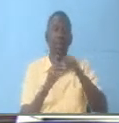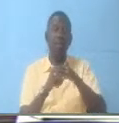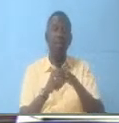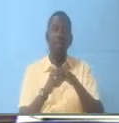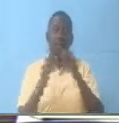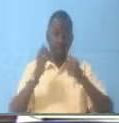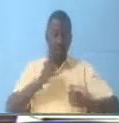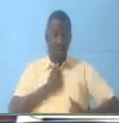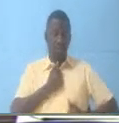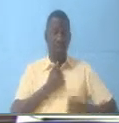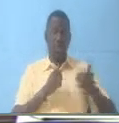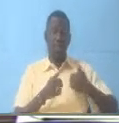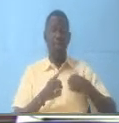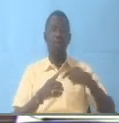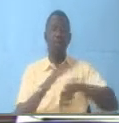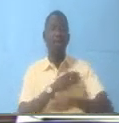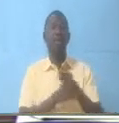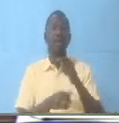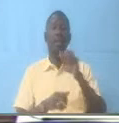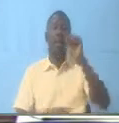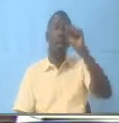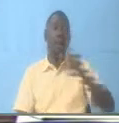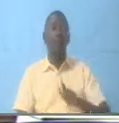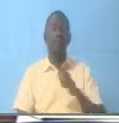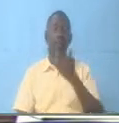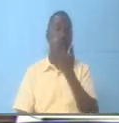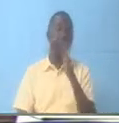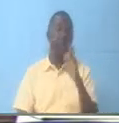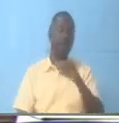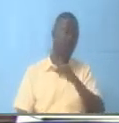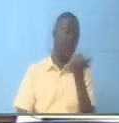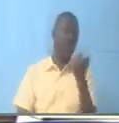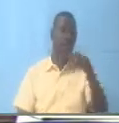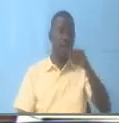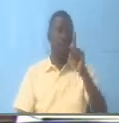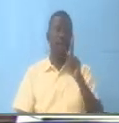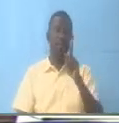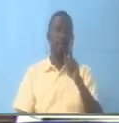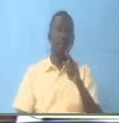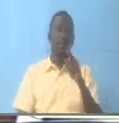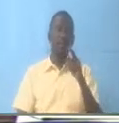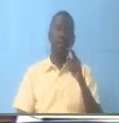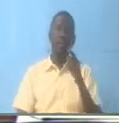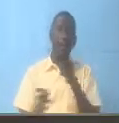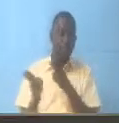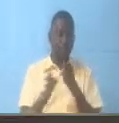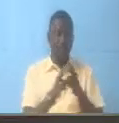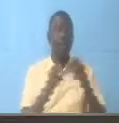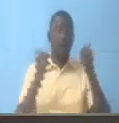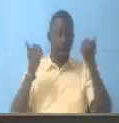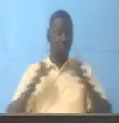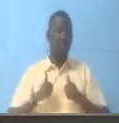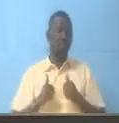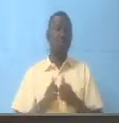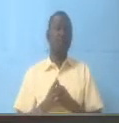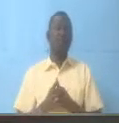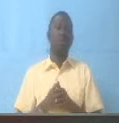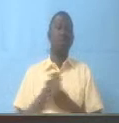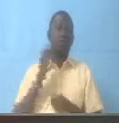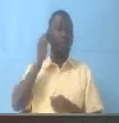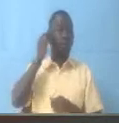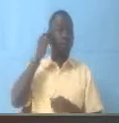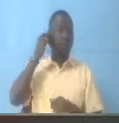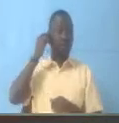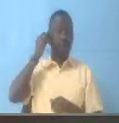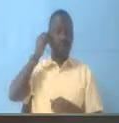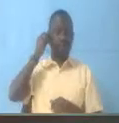10 and 11 incident. feeñe nañ ne ci ñi nga xam ne ñoo amee wàlli kaaraange gi day nekkul ne dañ ragaloon dañ doon